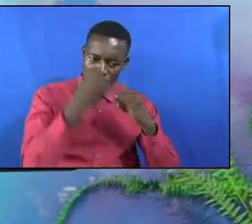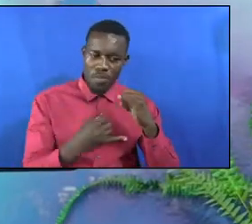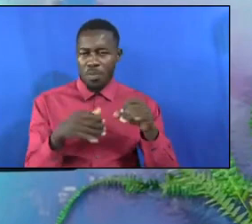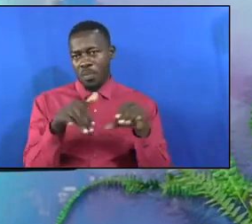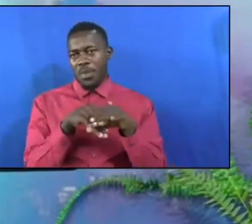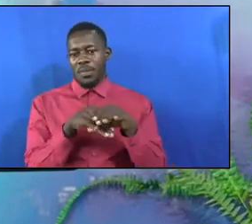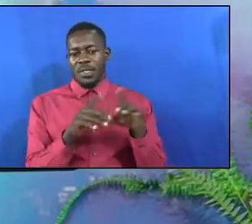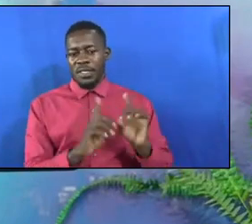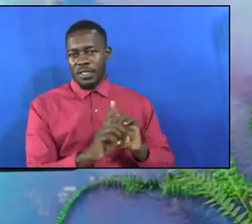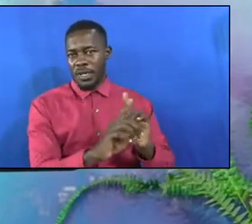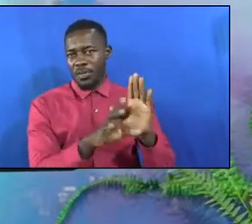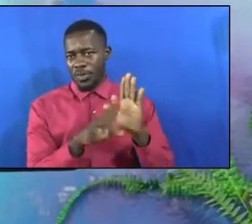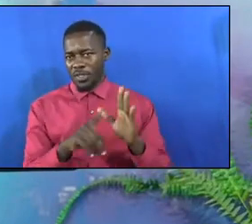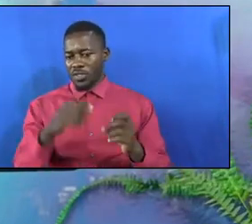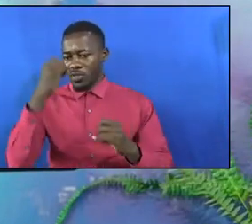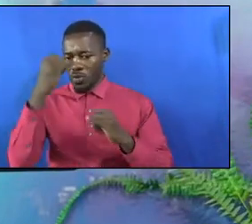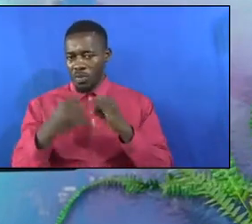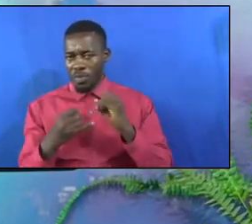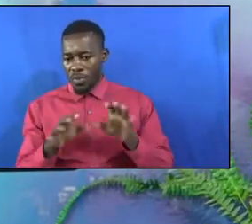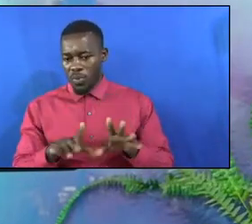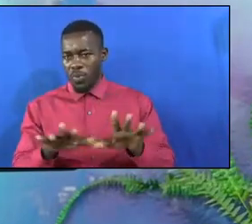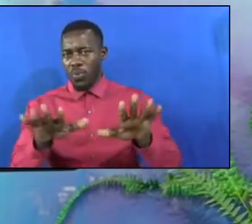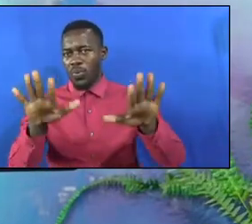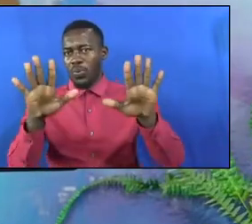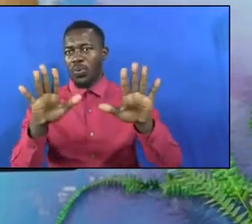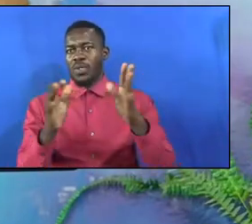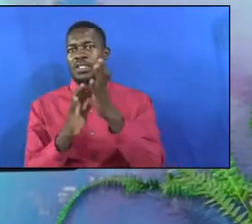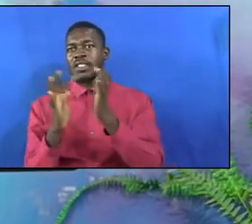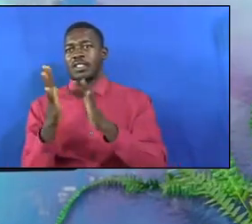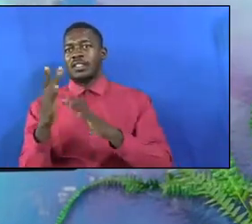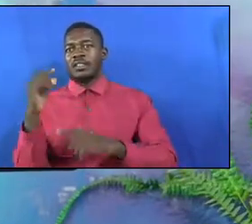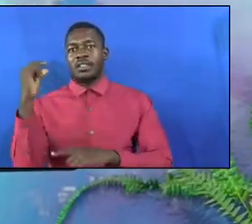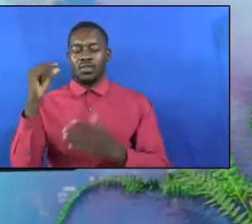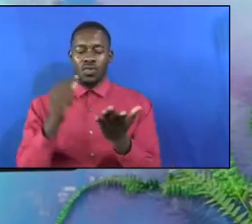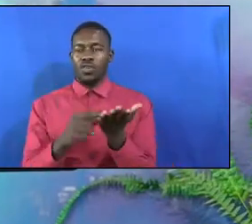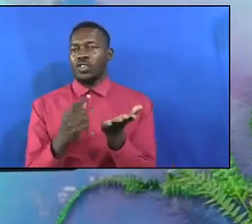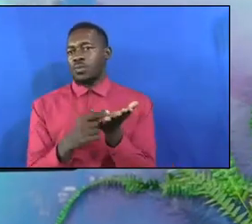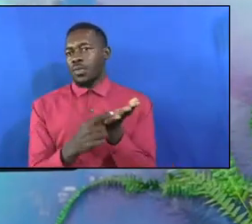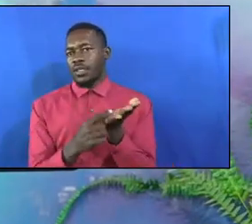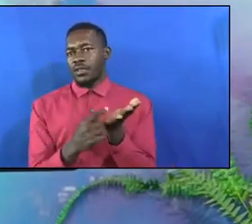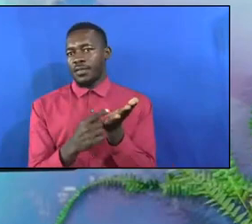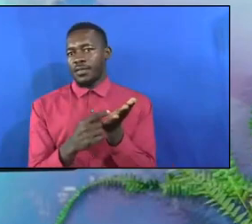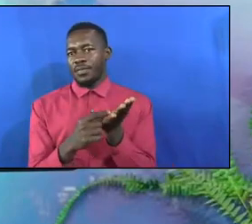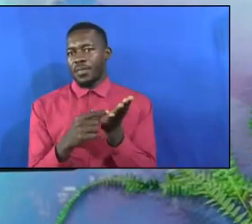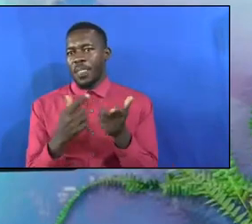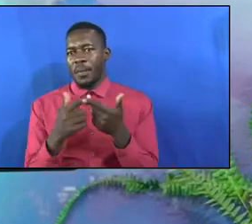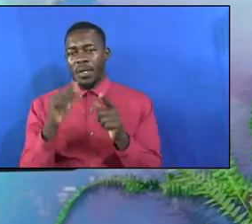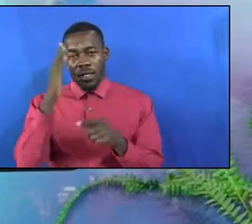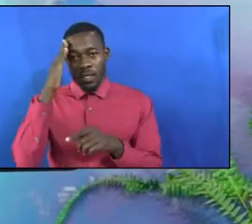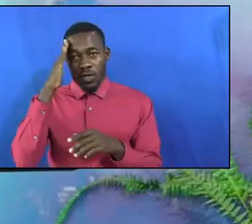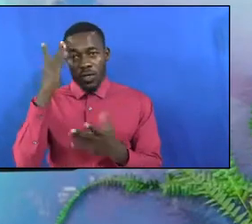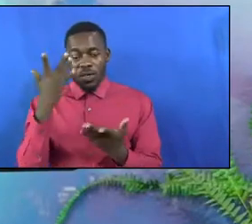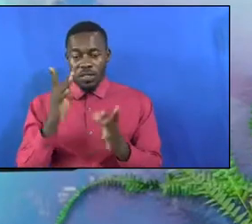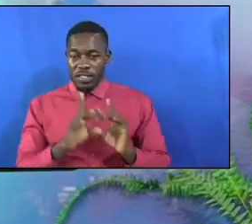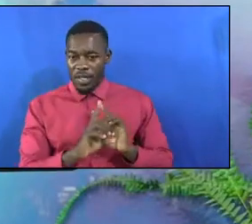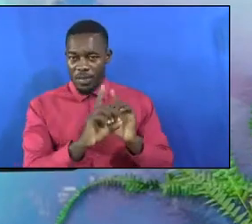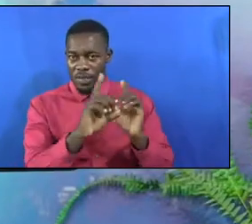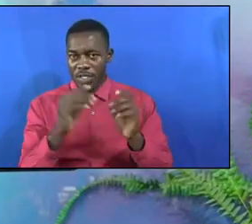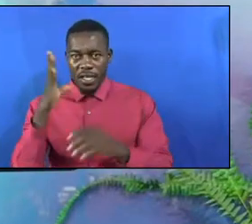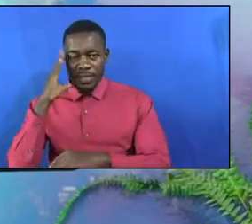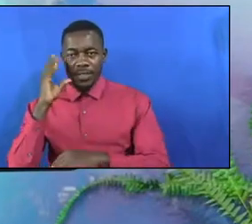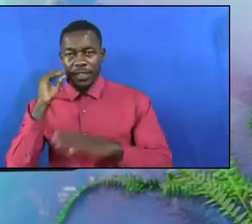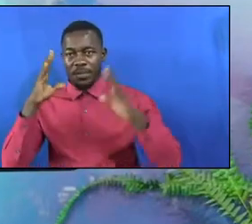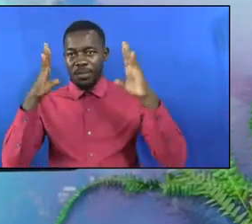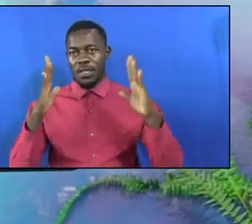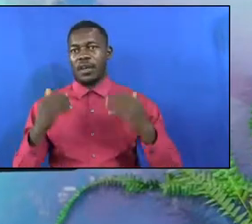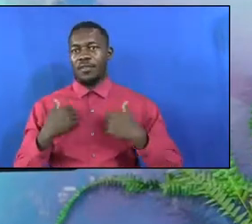But because of what the disciples, the apostles had experienced with Jesus and what they had witnessed when the power